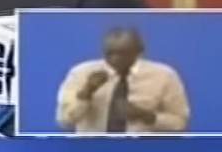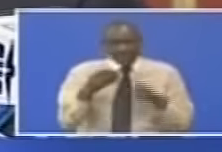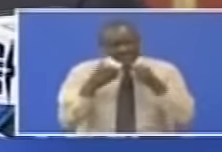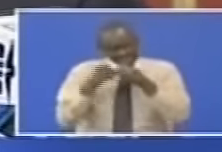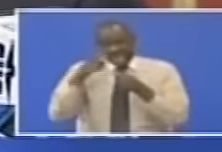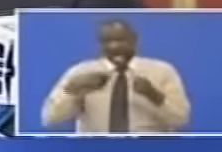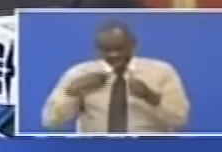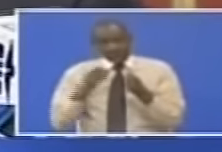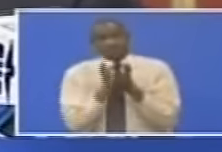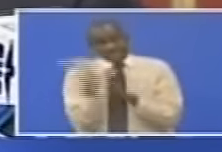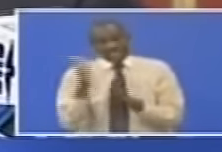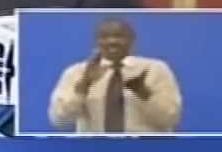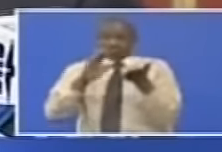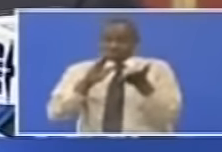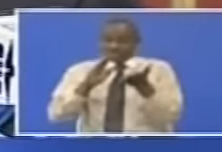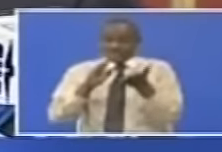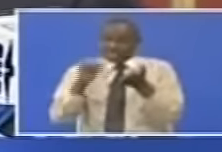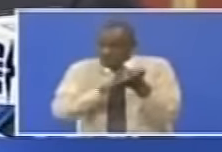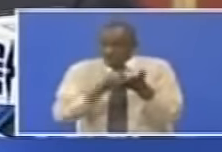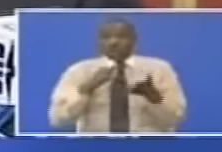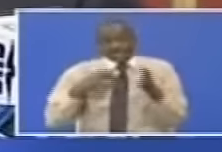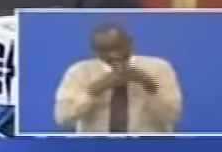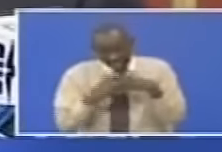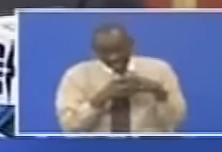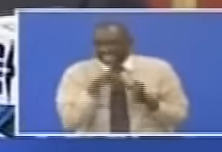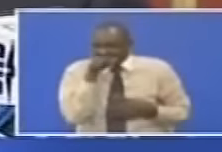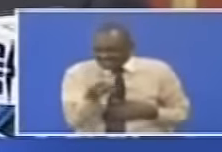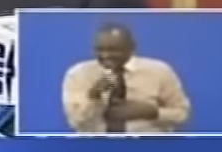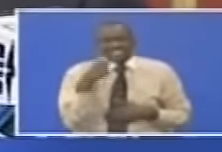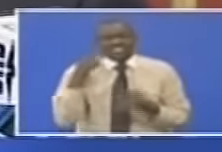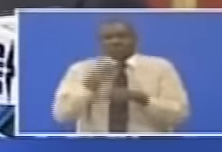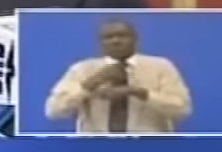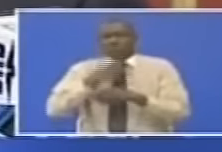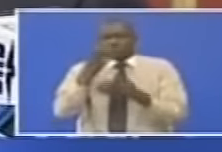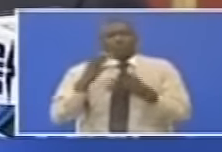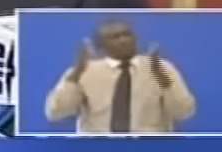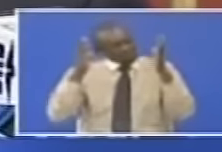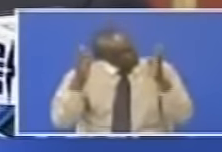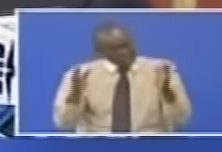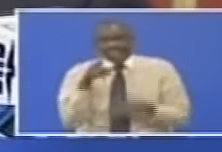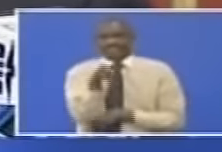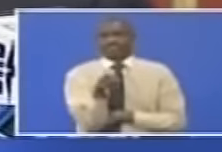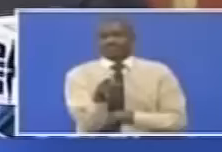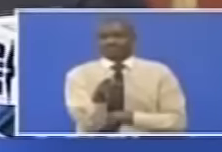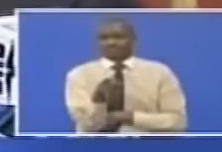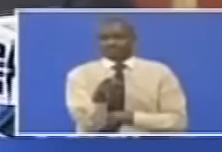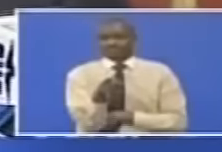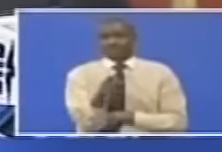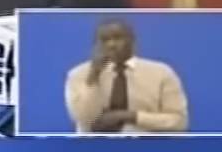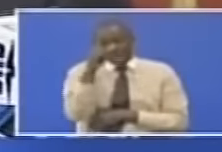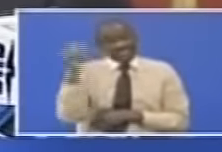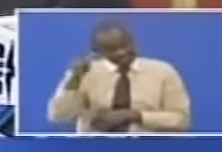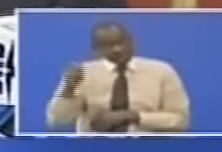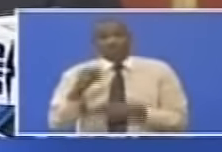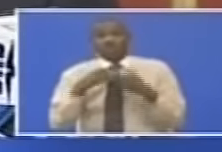in New York, JP Morgan Chase, New York. This is a very large institution, one of the biggest in America, one of the biggest in the world,